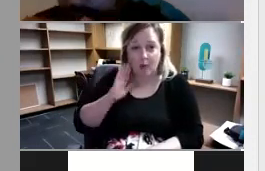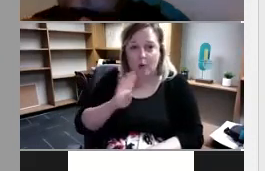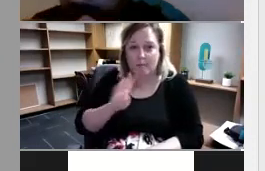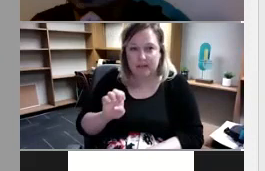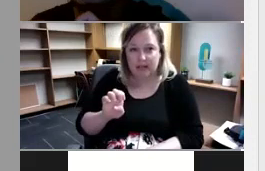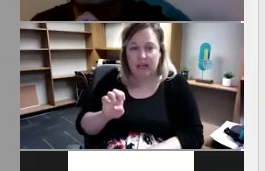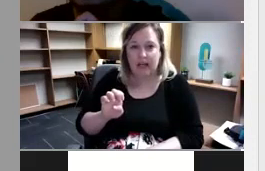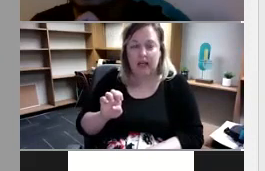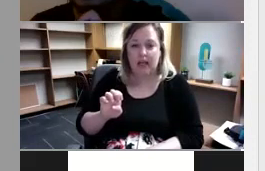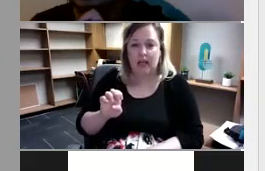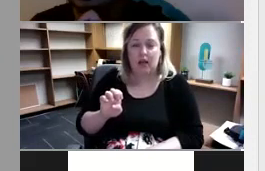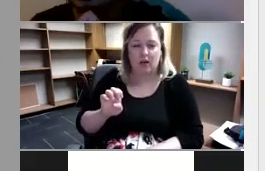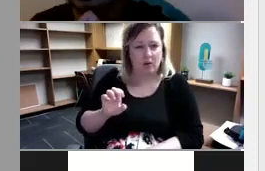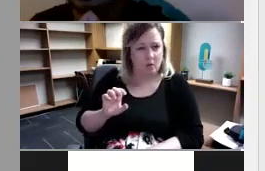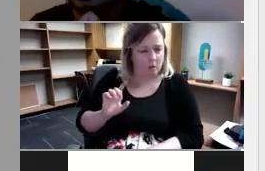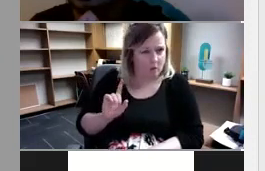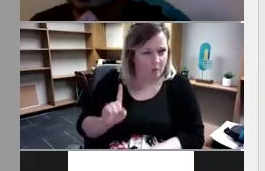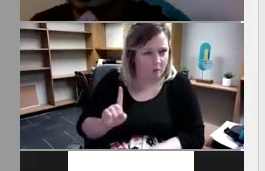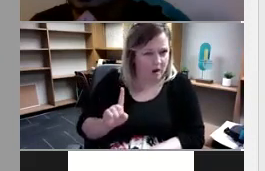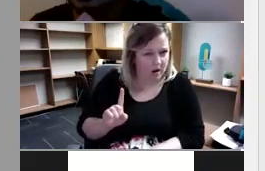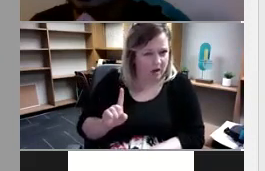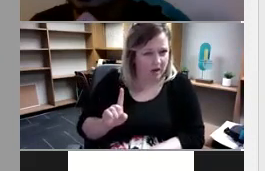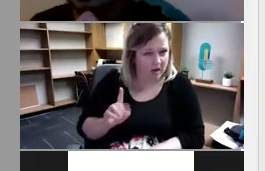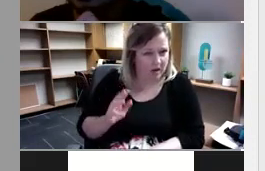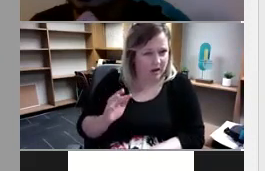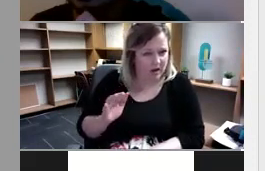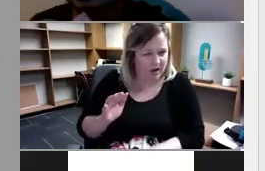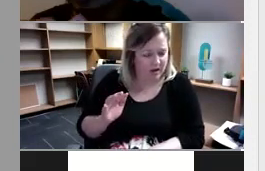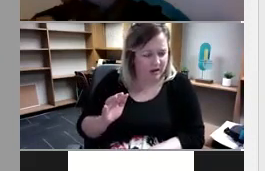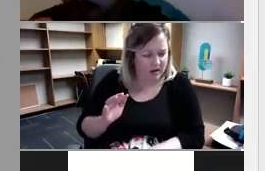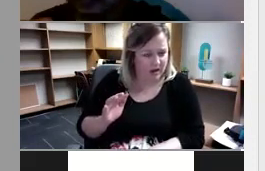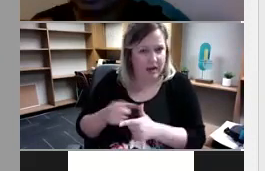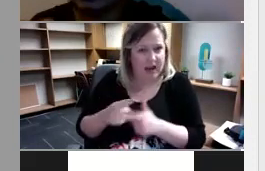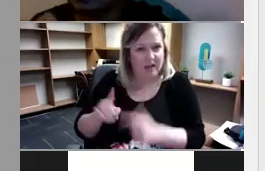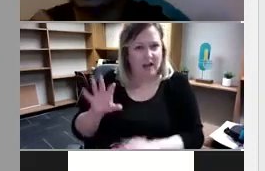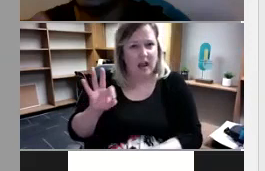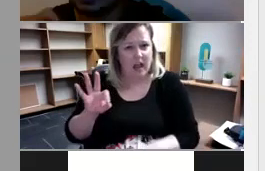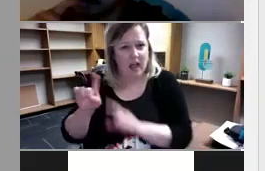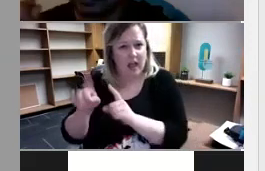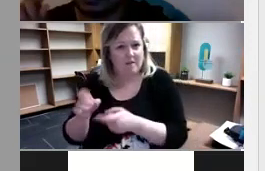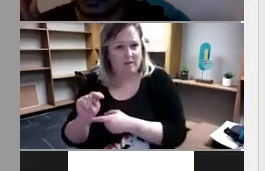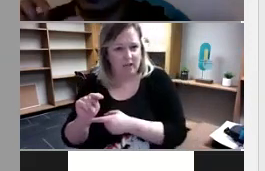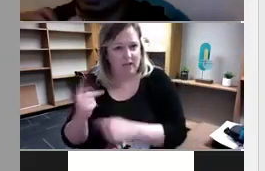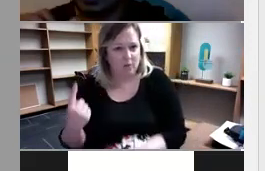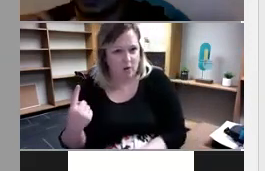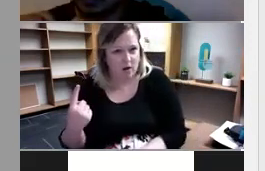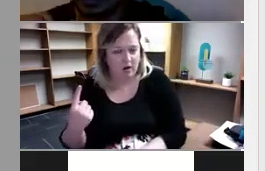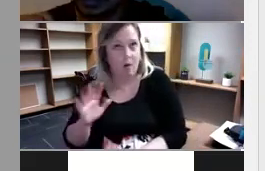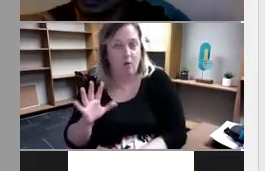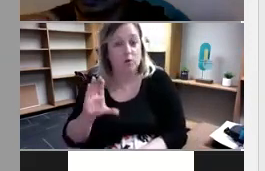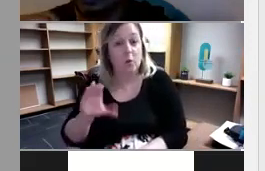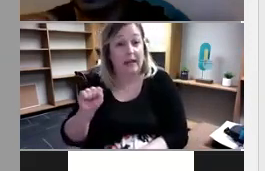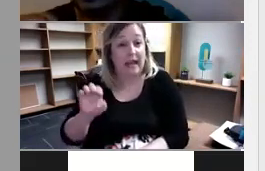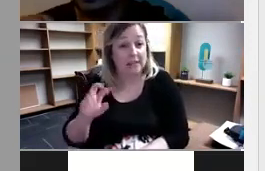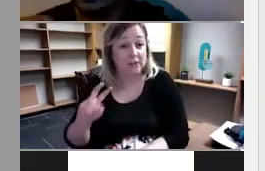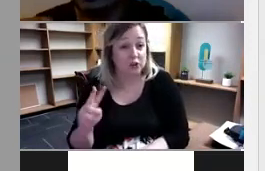1 or and then f of n is 1, so it would be case 2. No, we have to subtract one